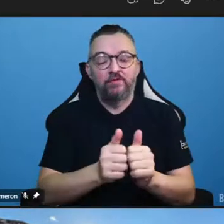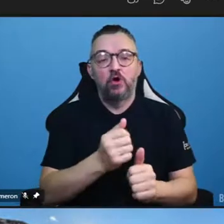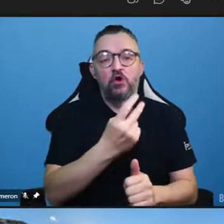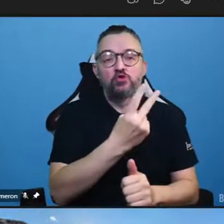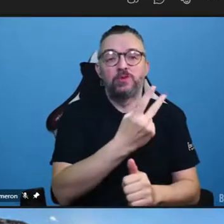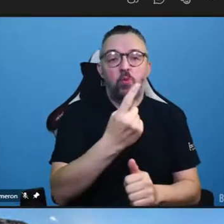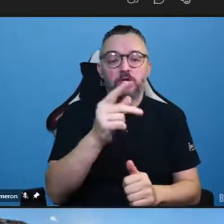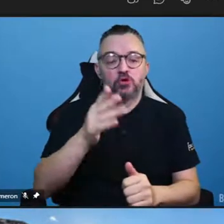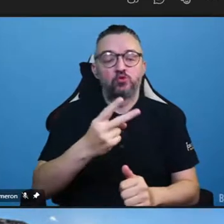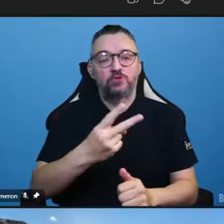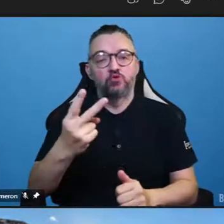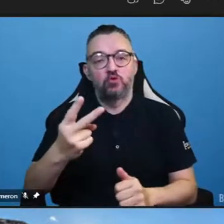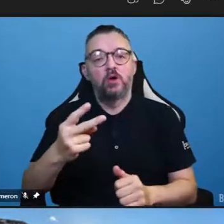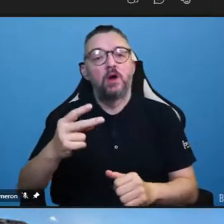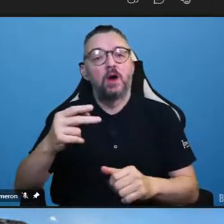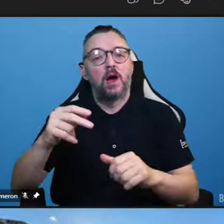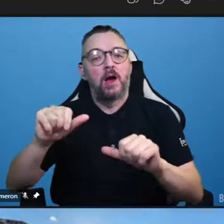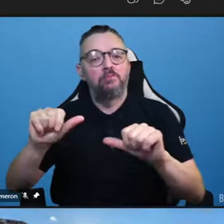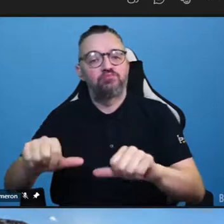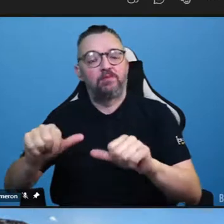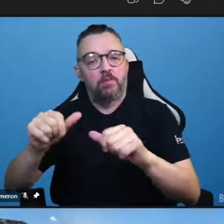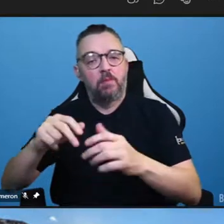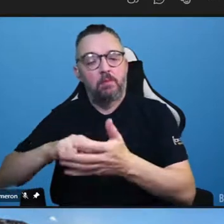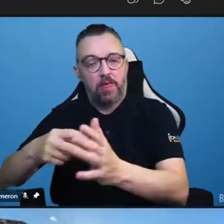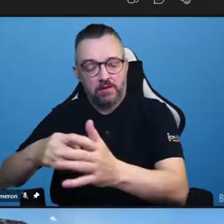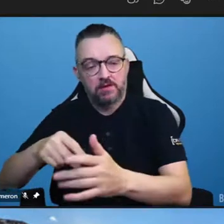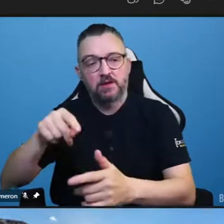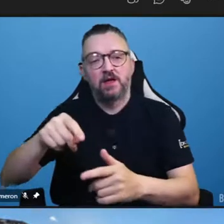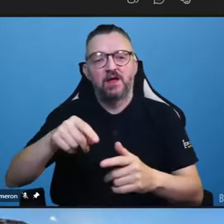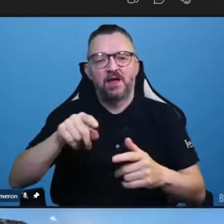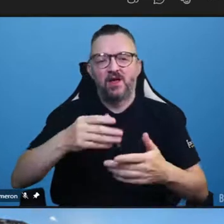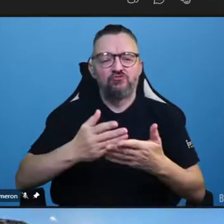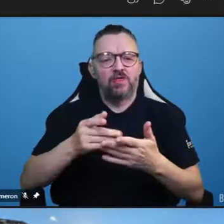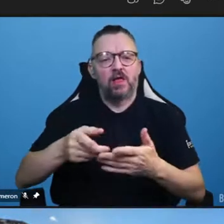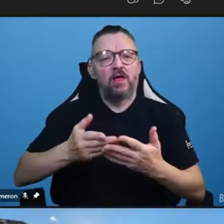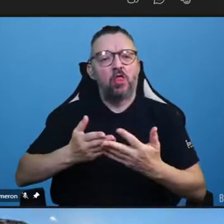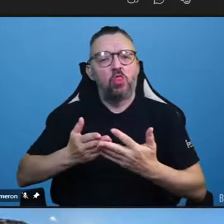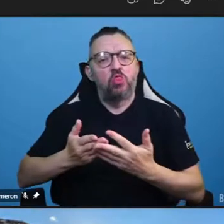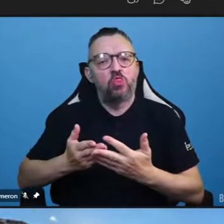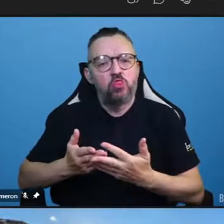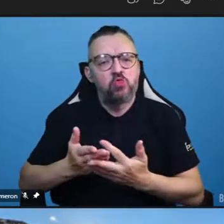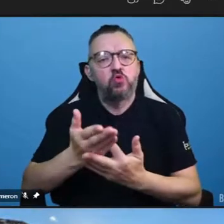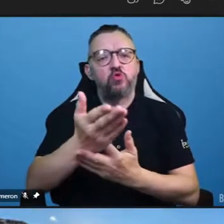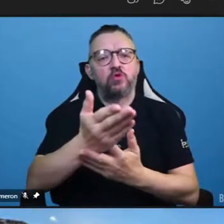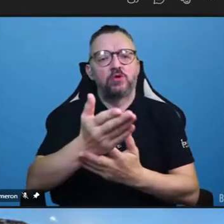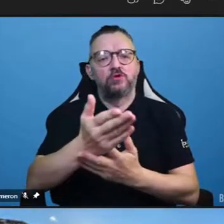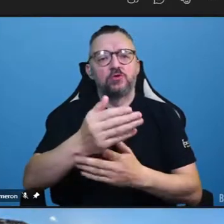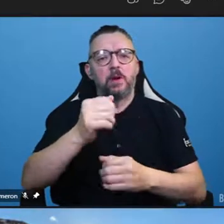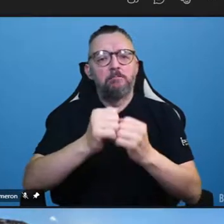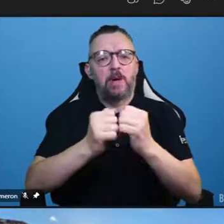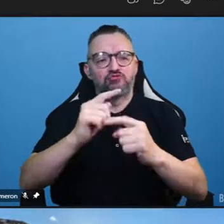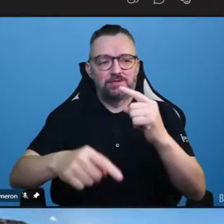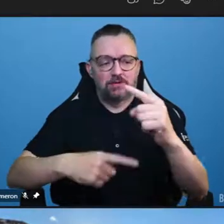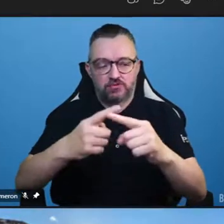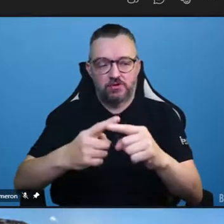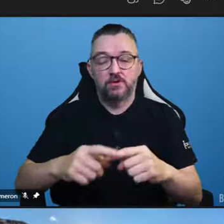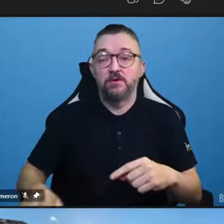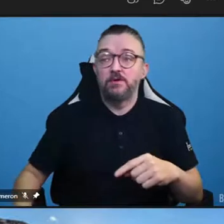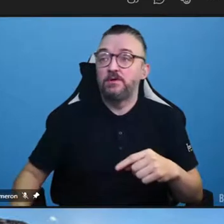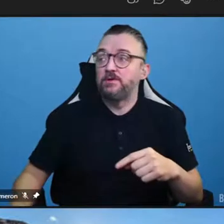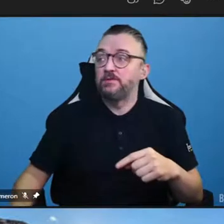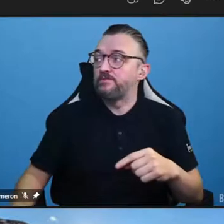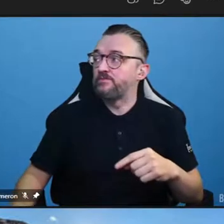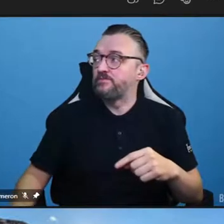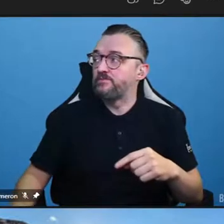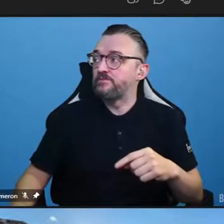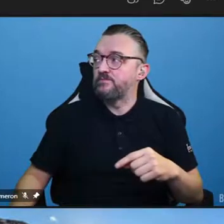plan. So this is for the 6 months that will take us through to the 31st of March next year. The committee will remember that they've